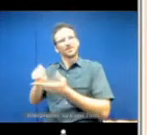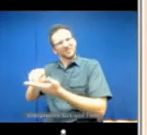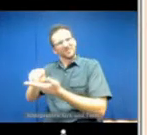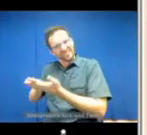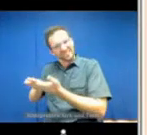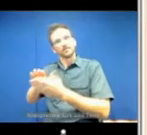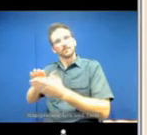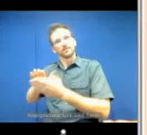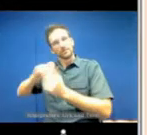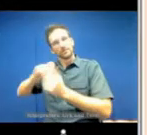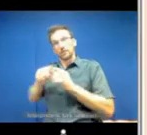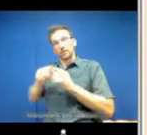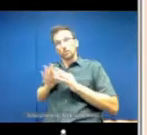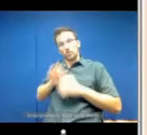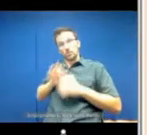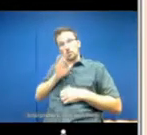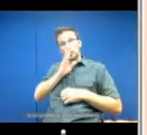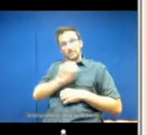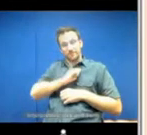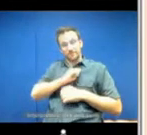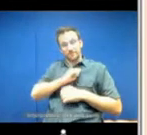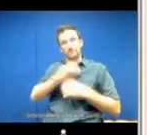is talking.